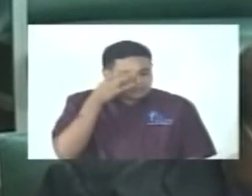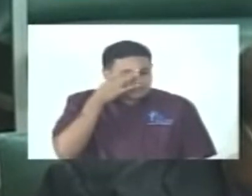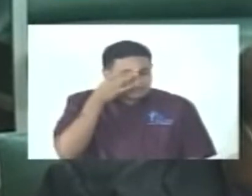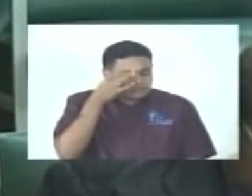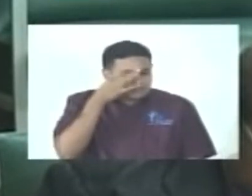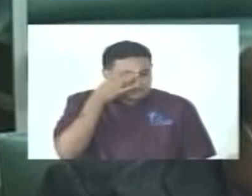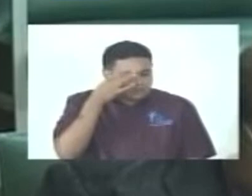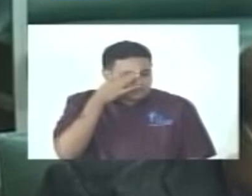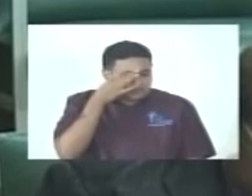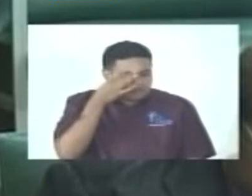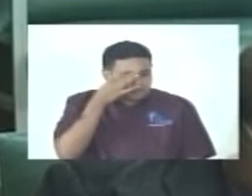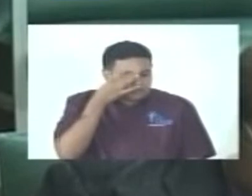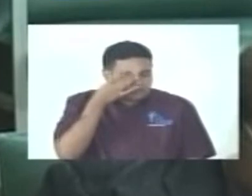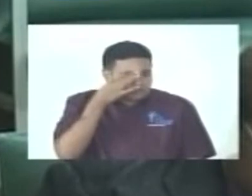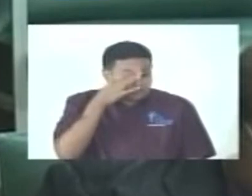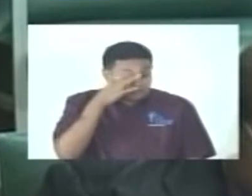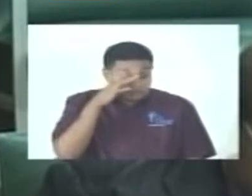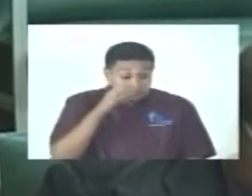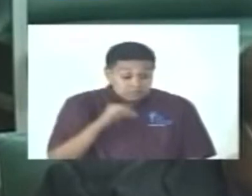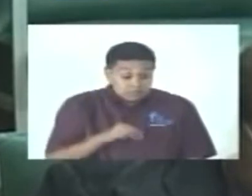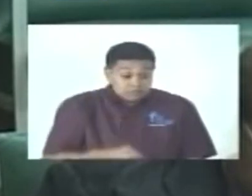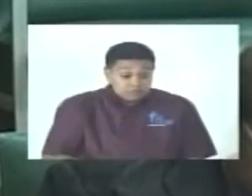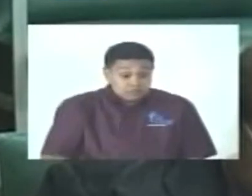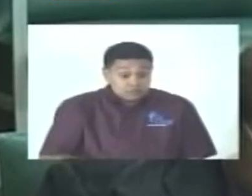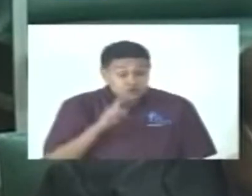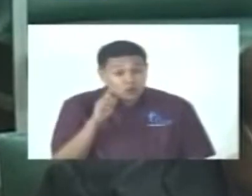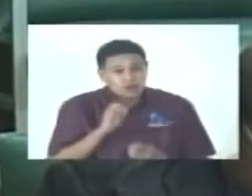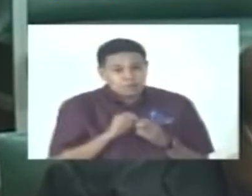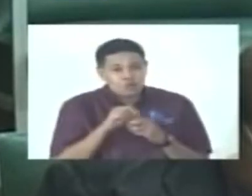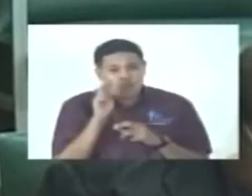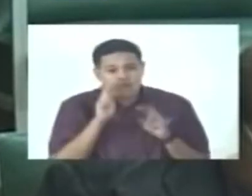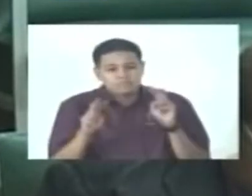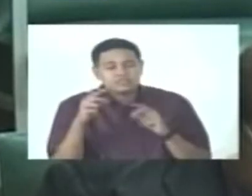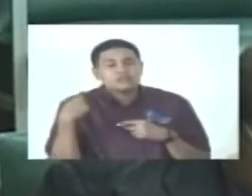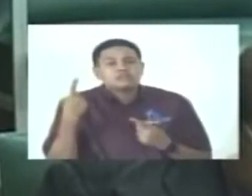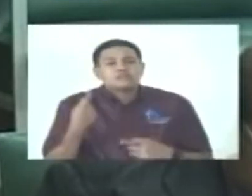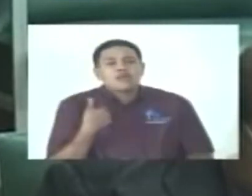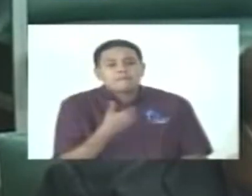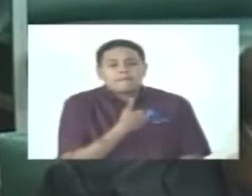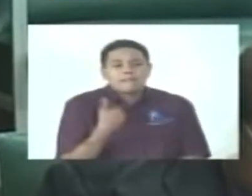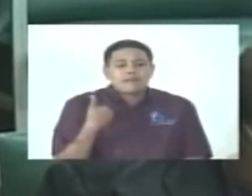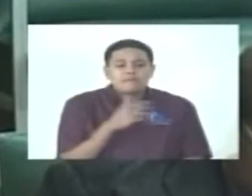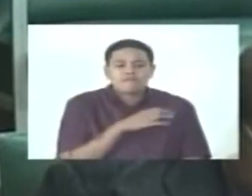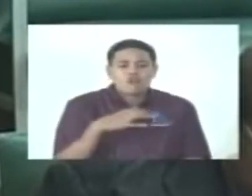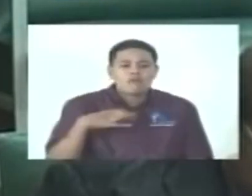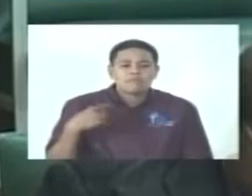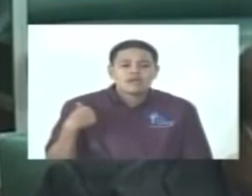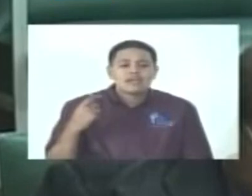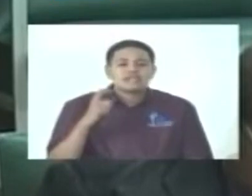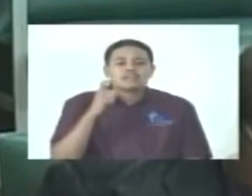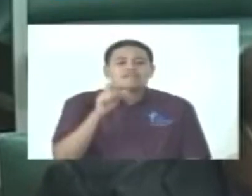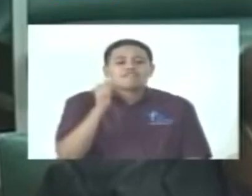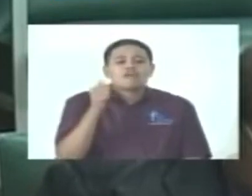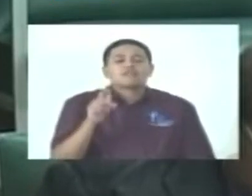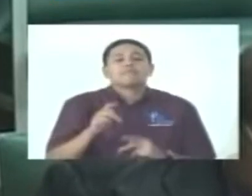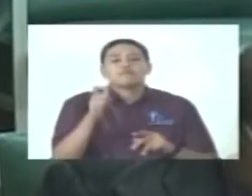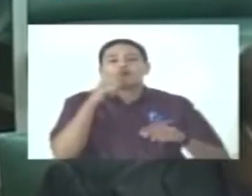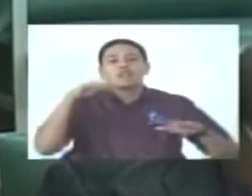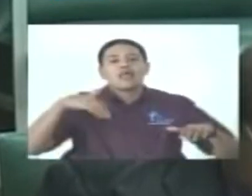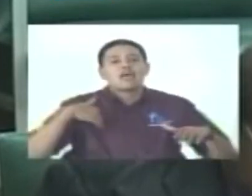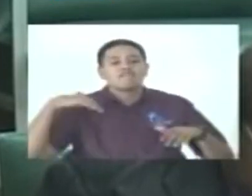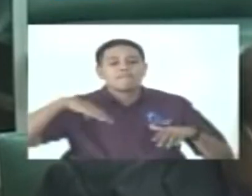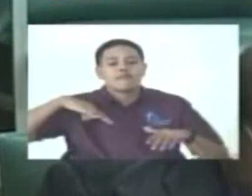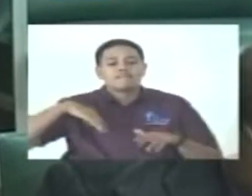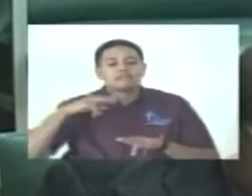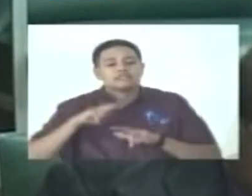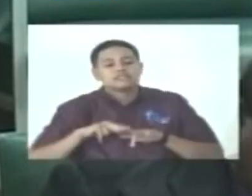this committee, I do believe that I should give others who did not have the benefit of